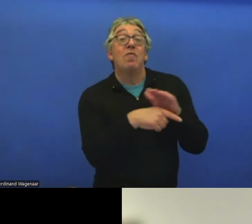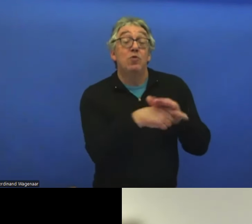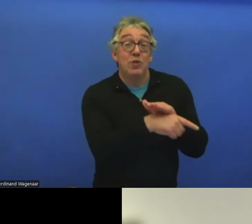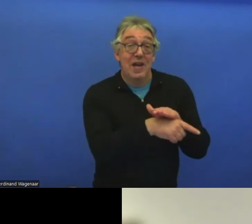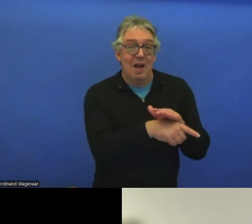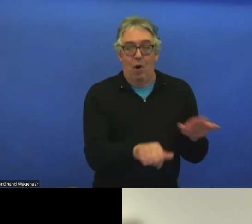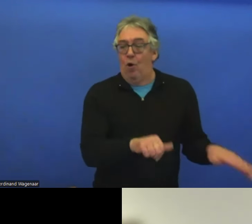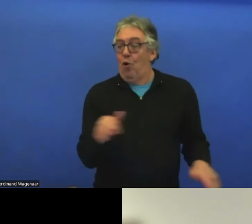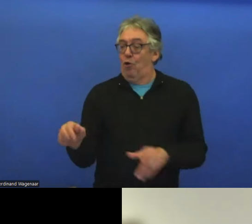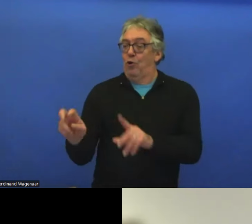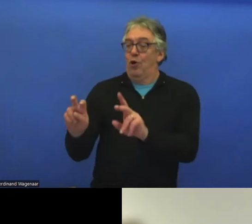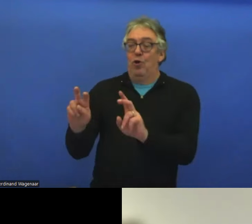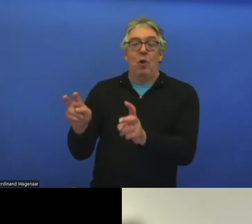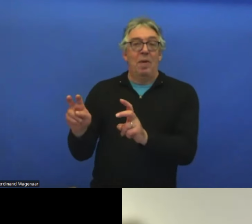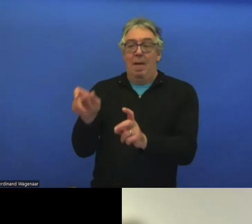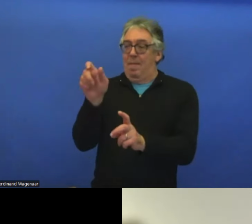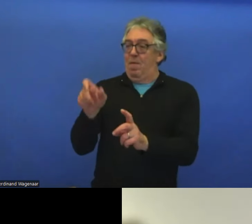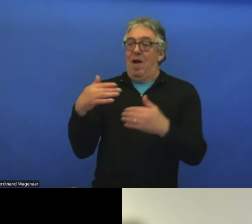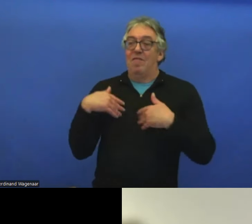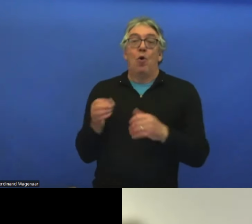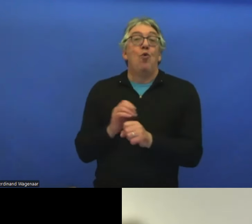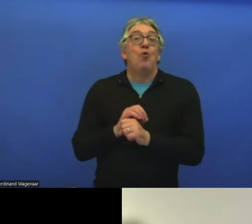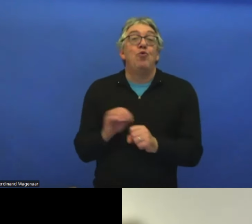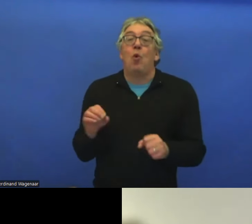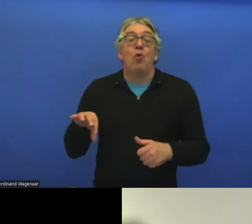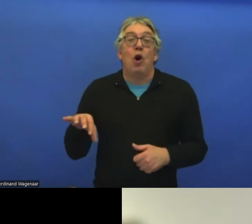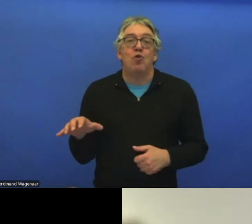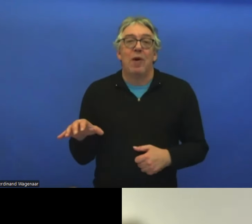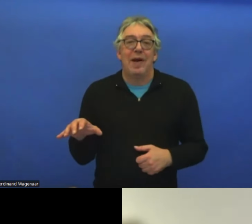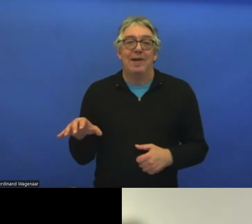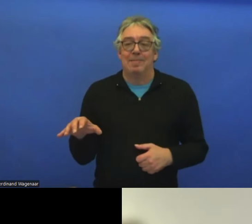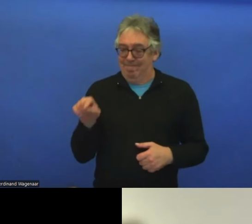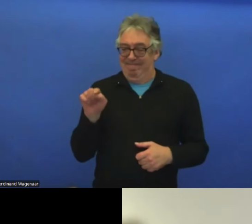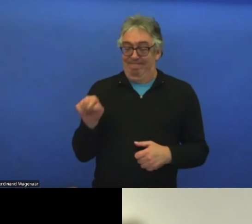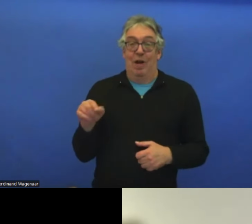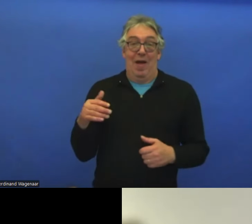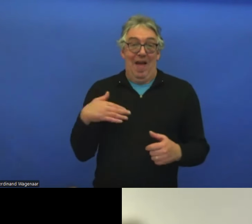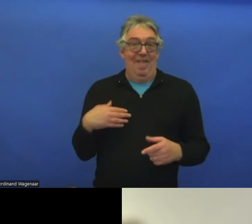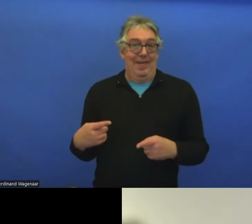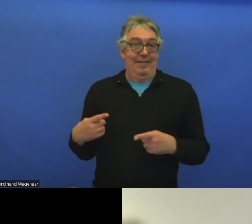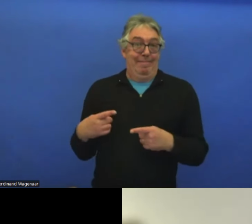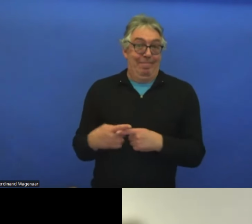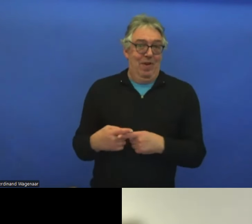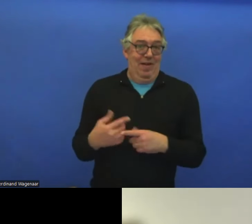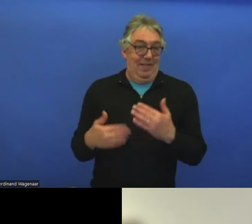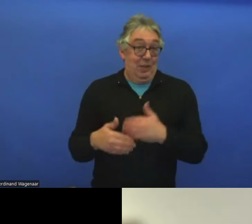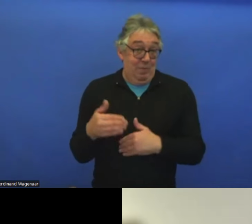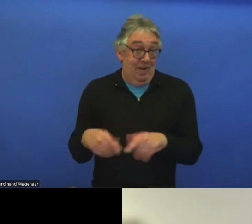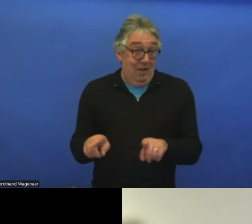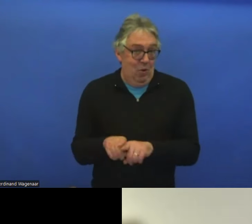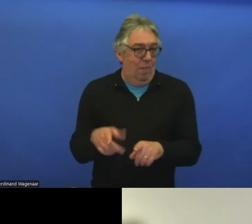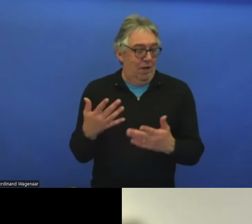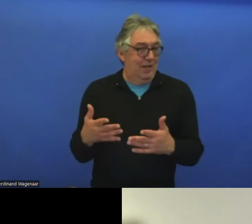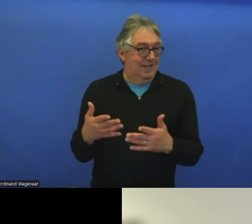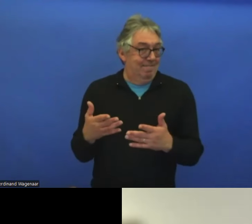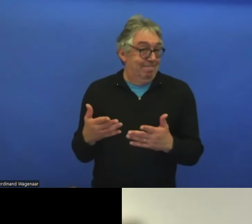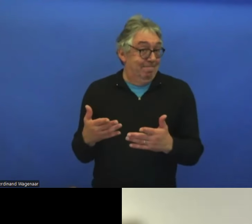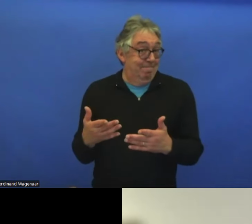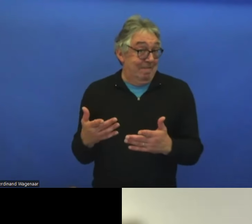where we are exploring more and more the intersectionality with disability. I hope everyone found this